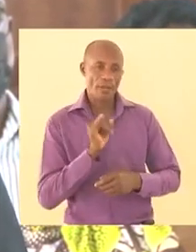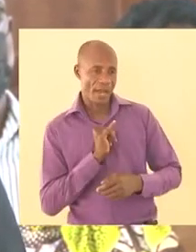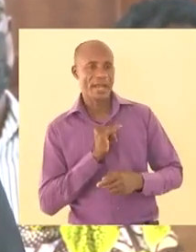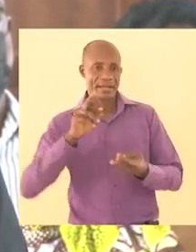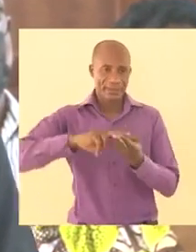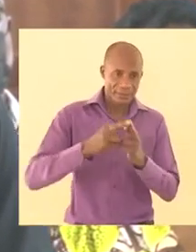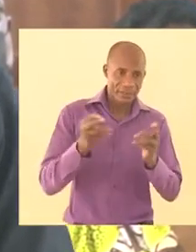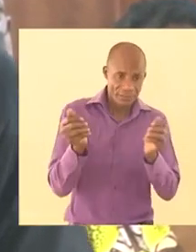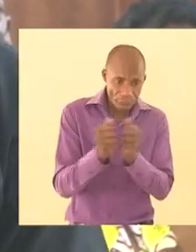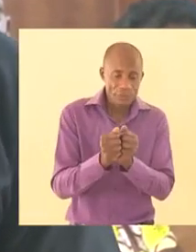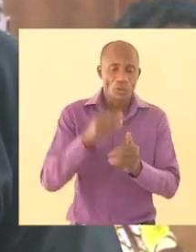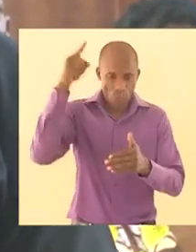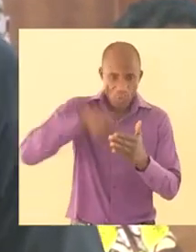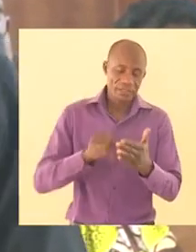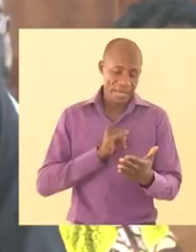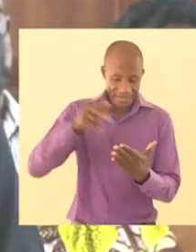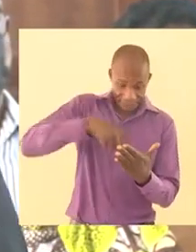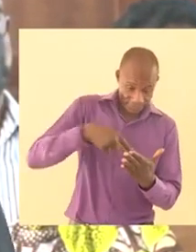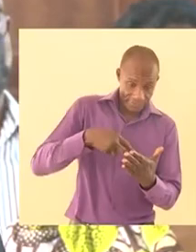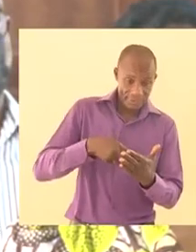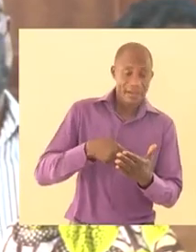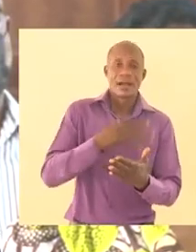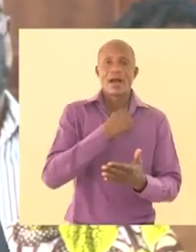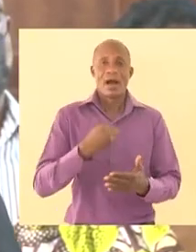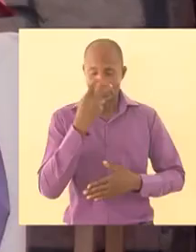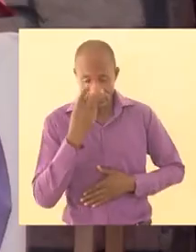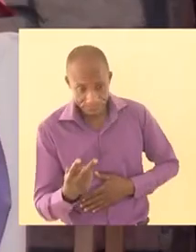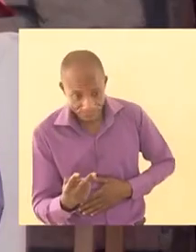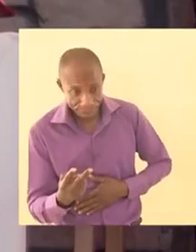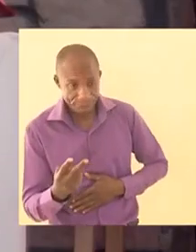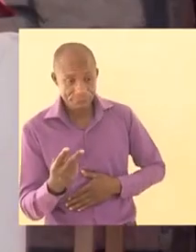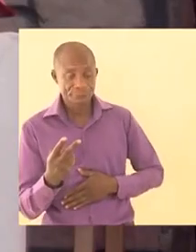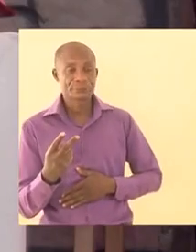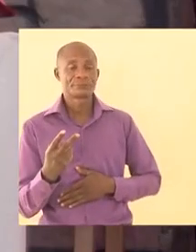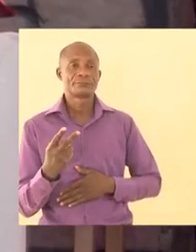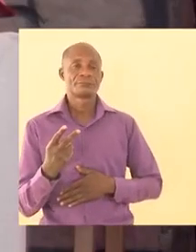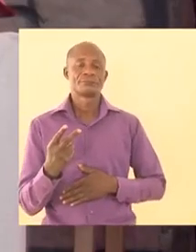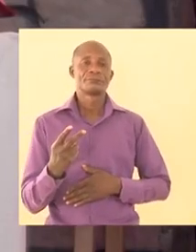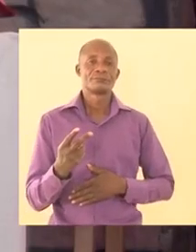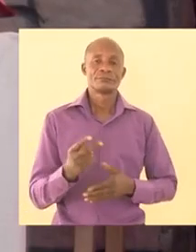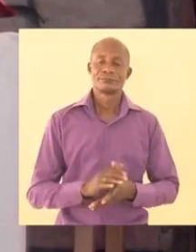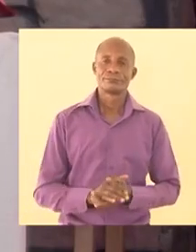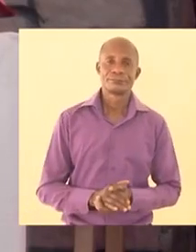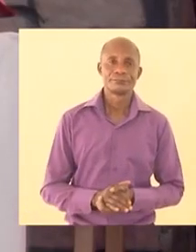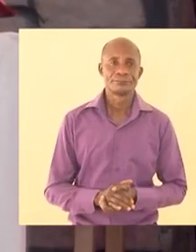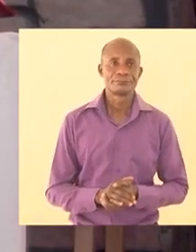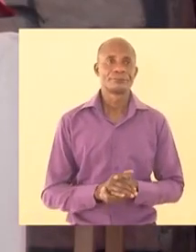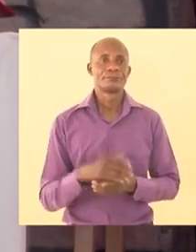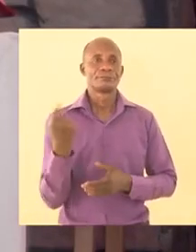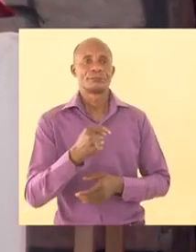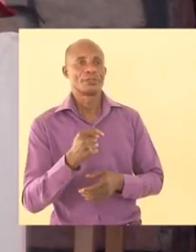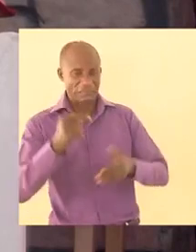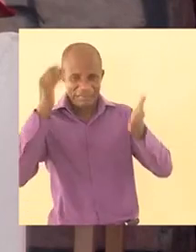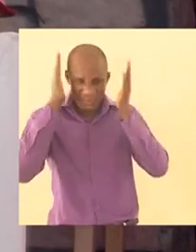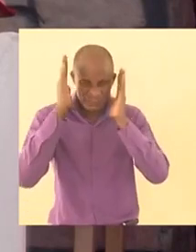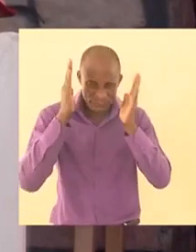with, in what I read, in what I watch. In what I read, in what I watch. The